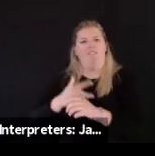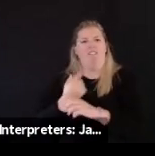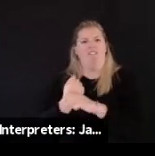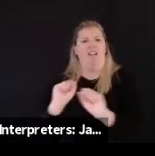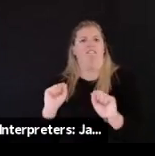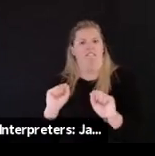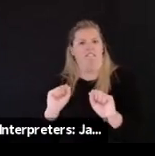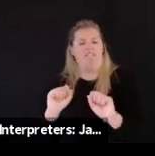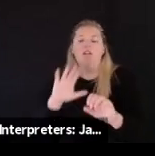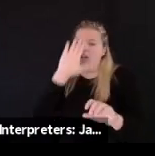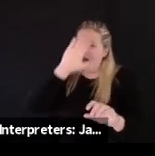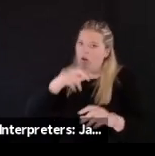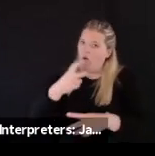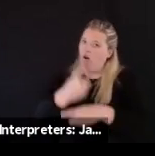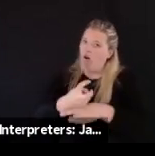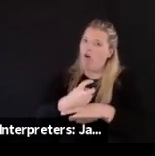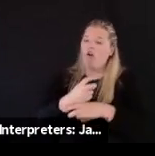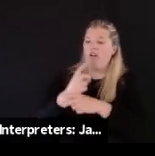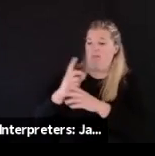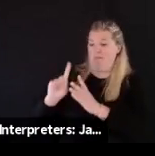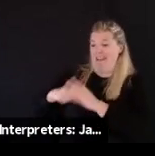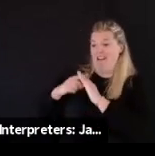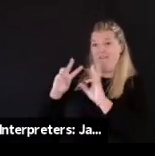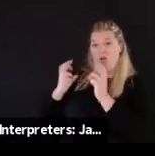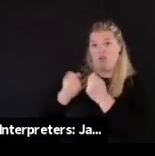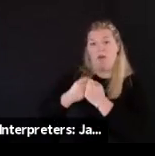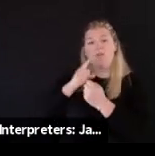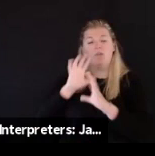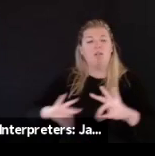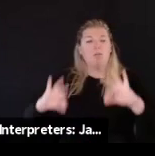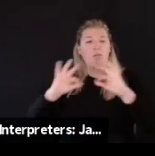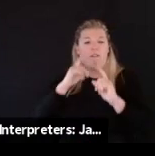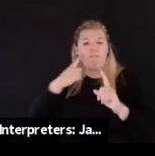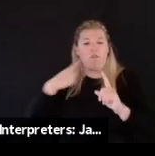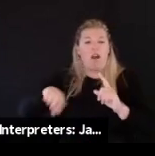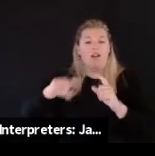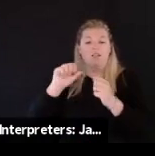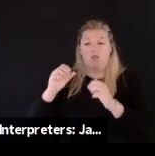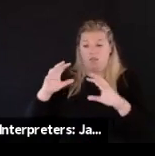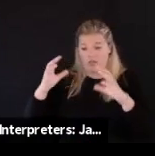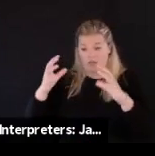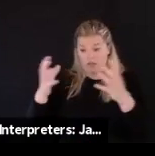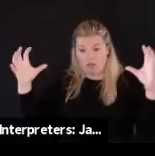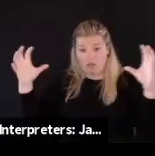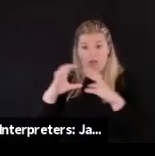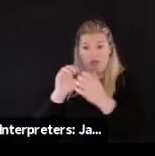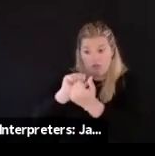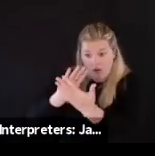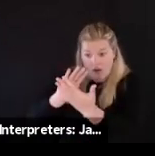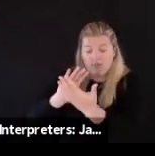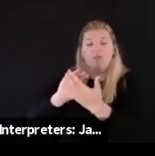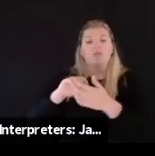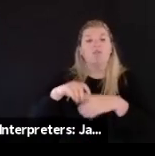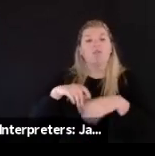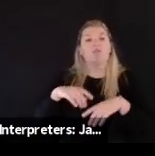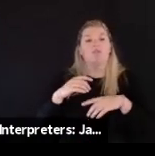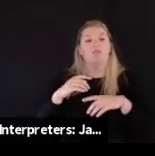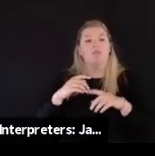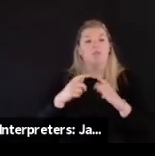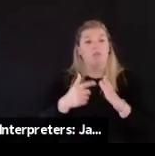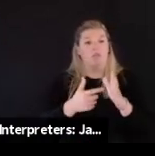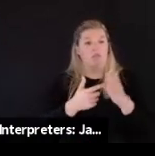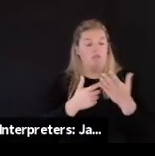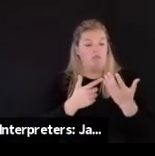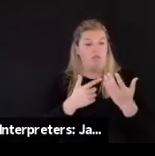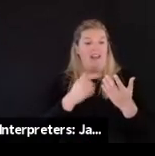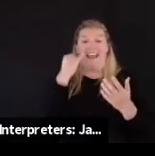As I mentioned in the beginning, it is critical for us to be willing to confront these spaces, because unless we confront race and racism, we will